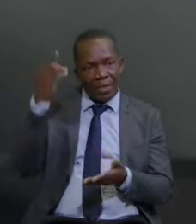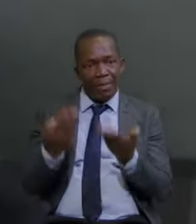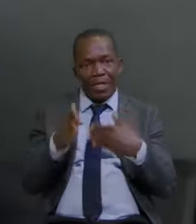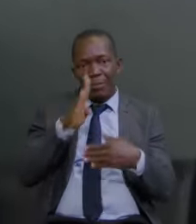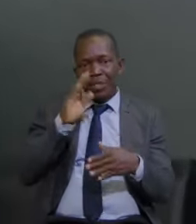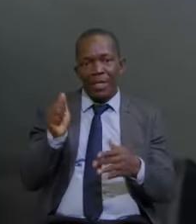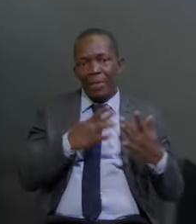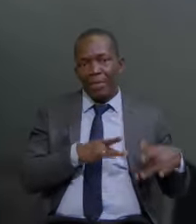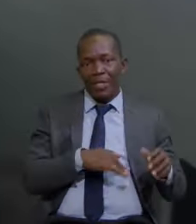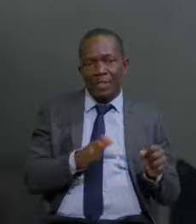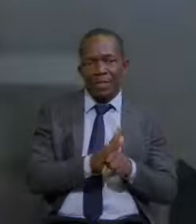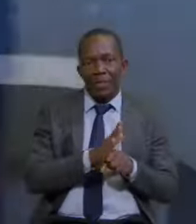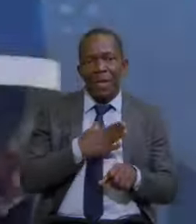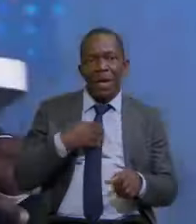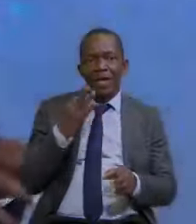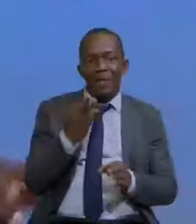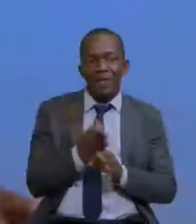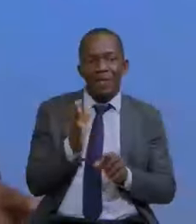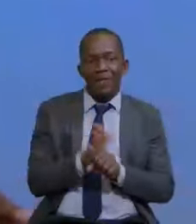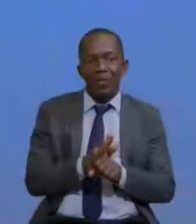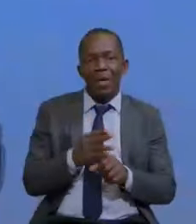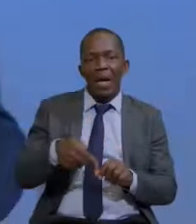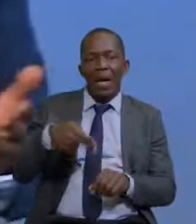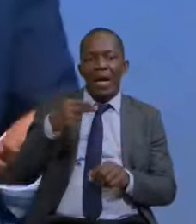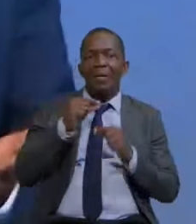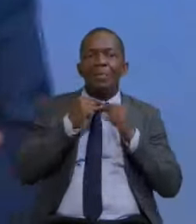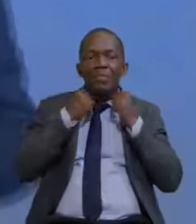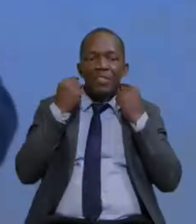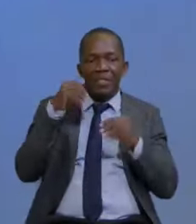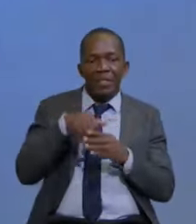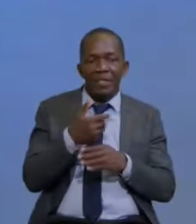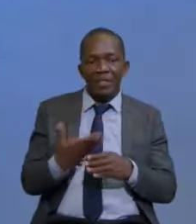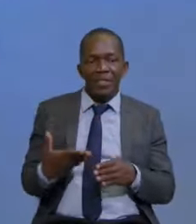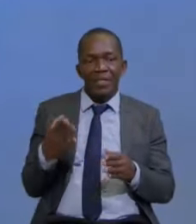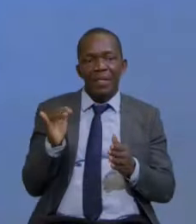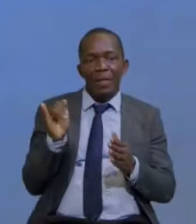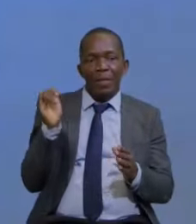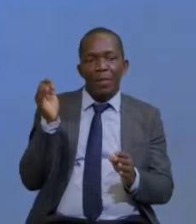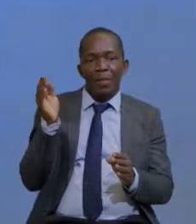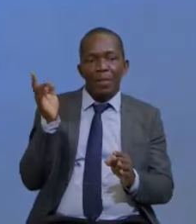high priest in things pertaining to God, to make